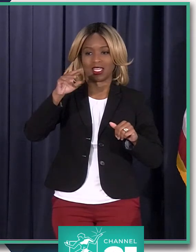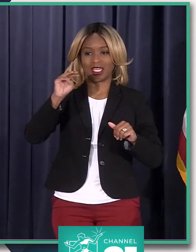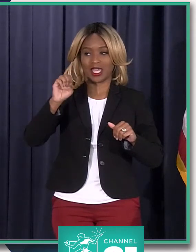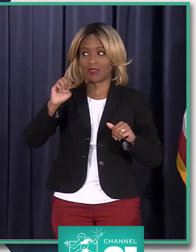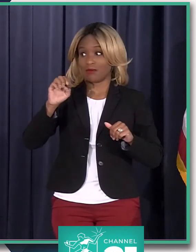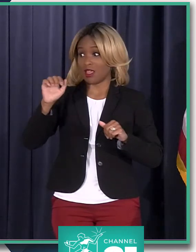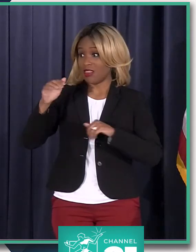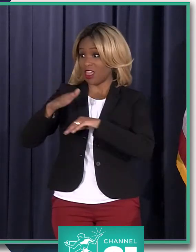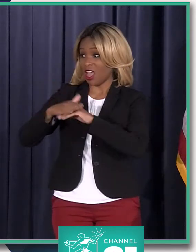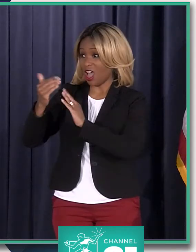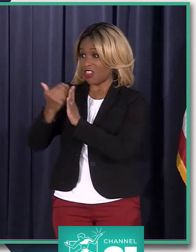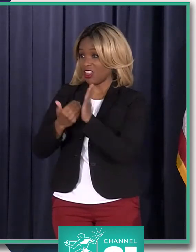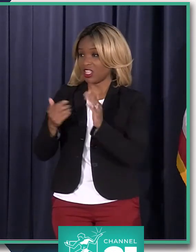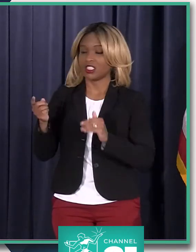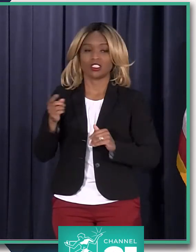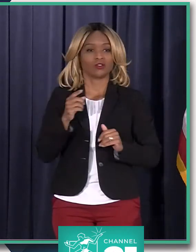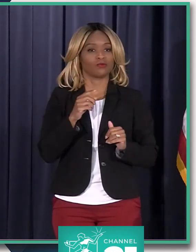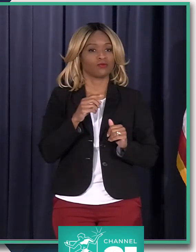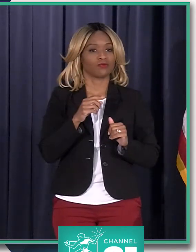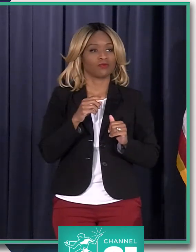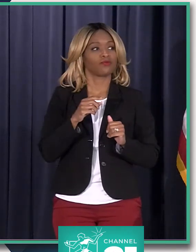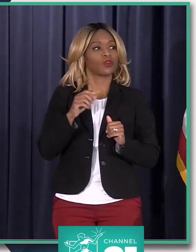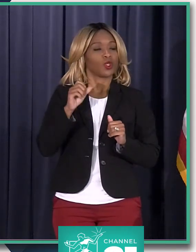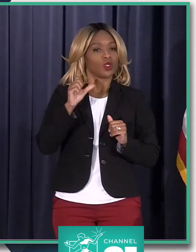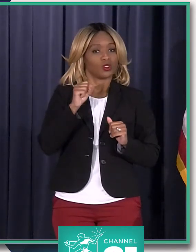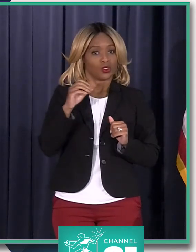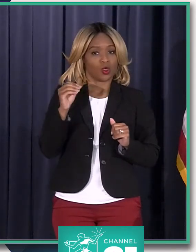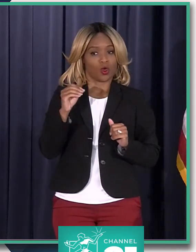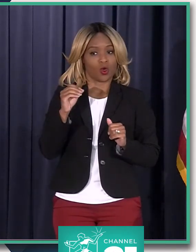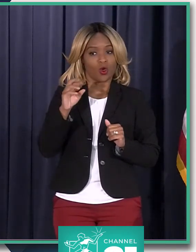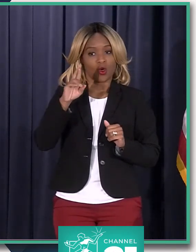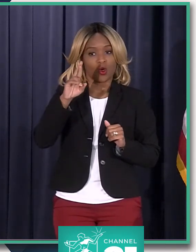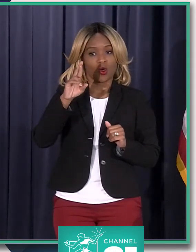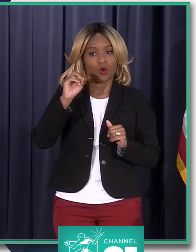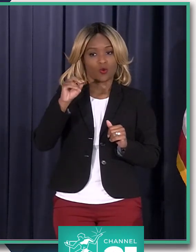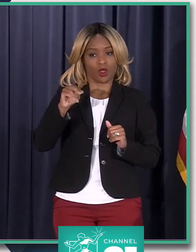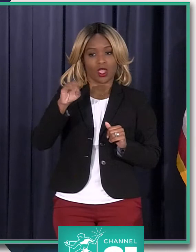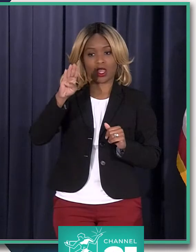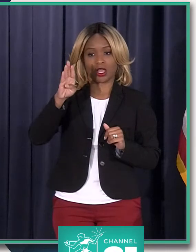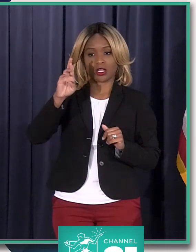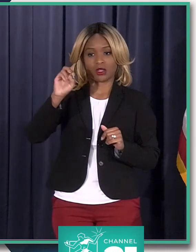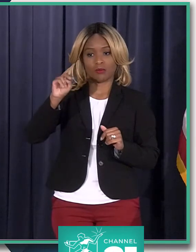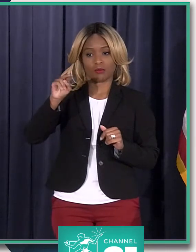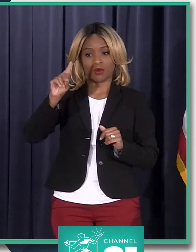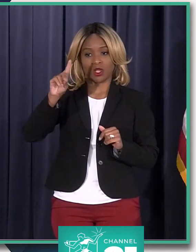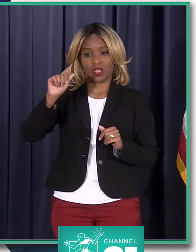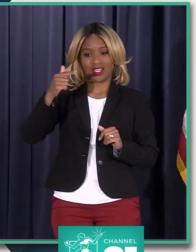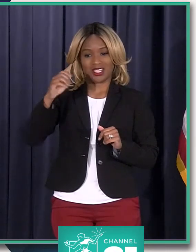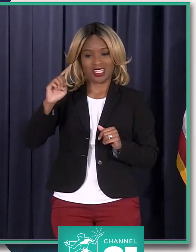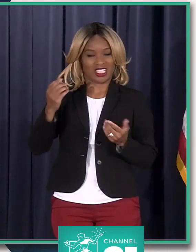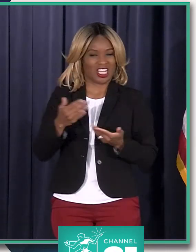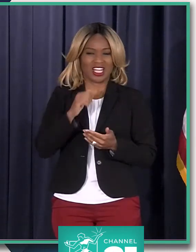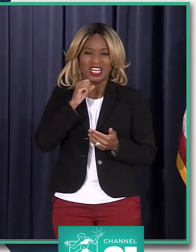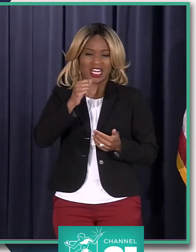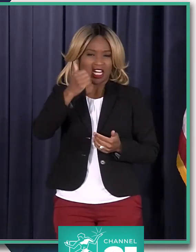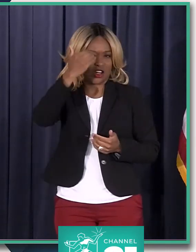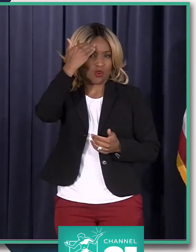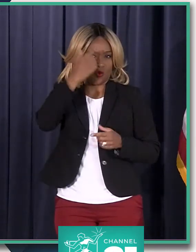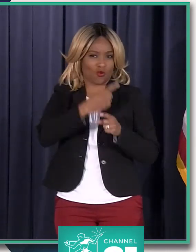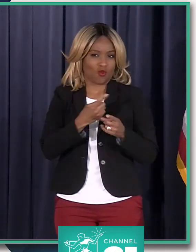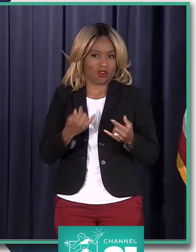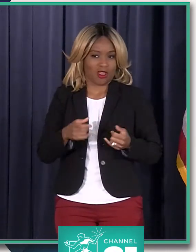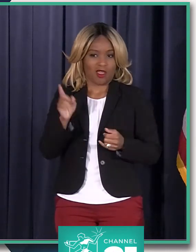and it's another thing. I got a street light at that corner. Okay, so Ron Brundage is here. He doesn't know offhand